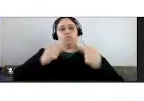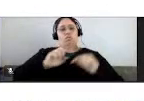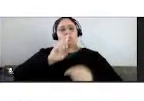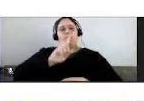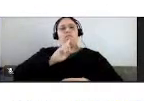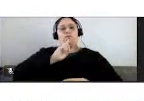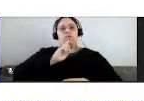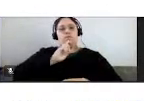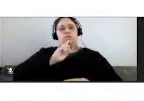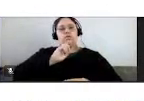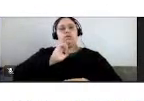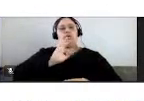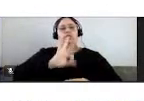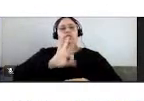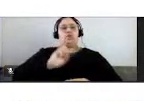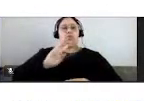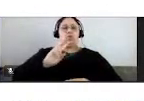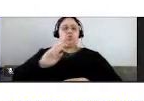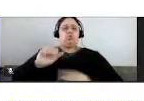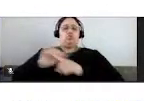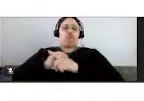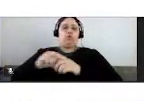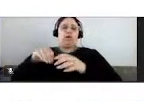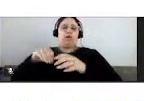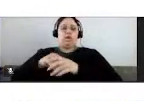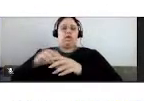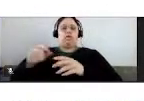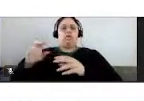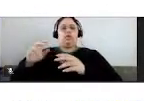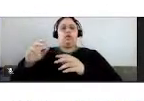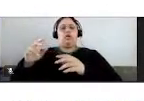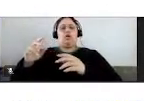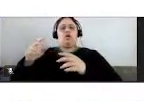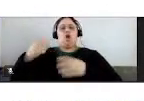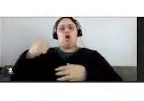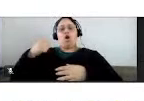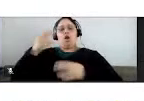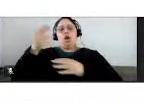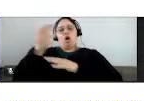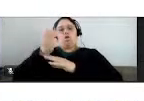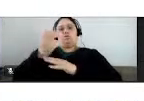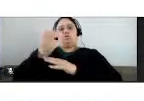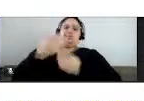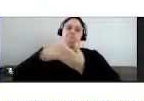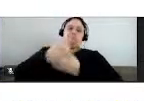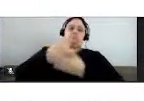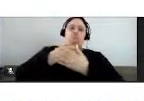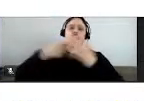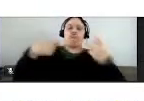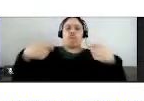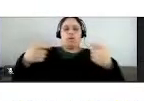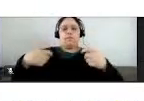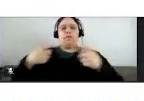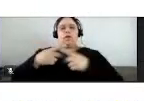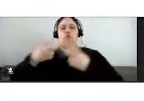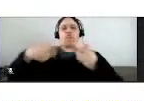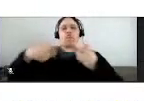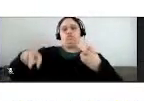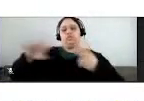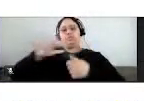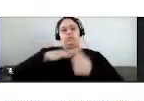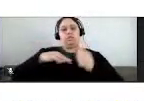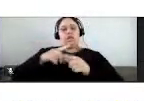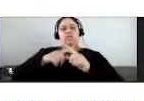1,322 trained within our retail, hospitality and tourism industry. And then again, within our artisan, which is one of our scarce skills areas,